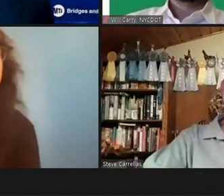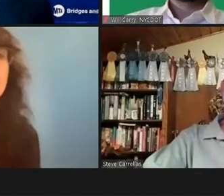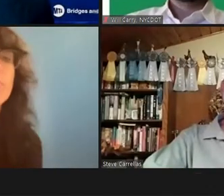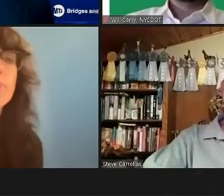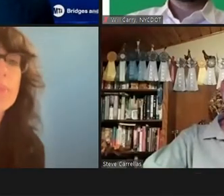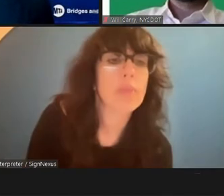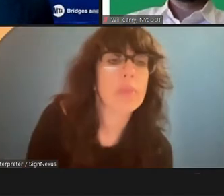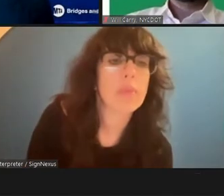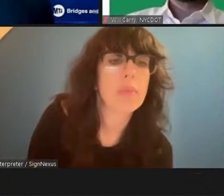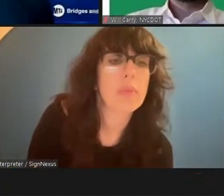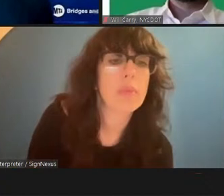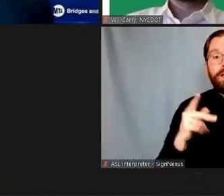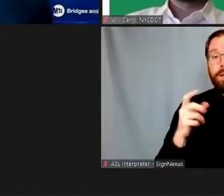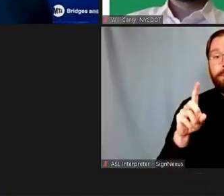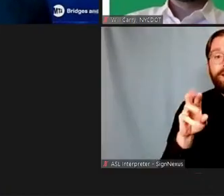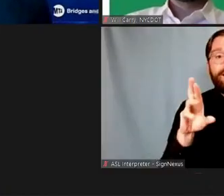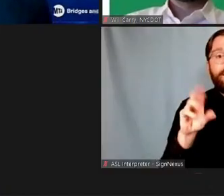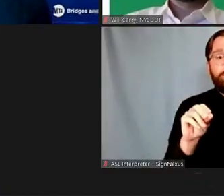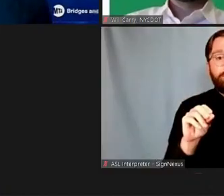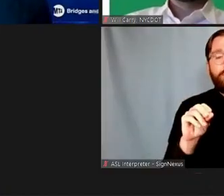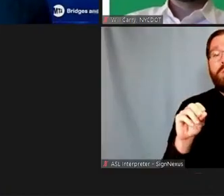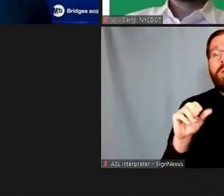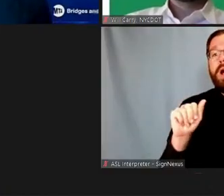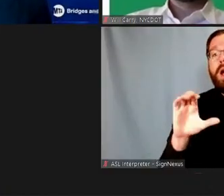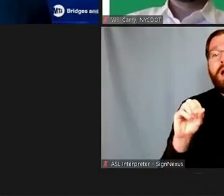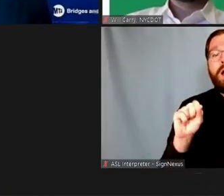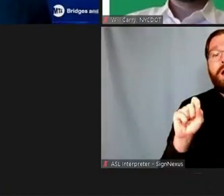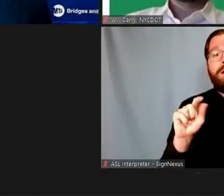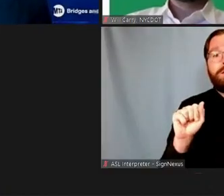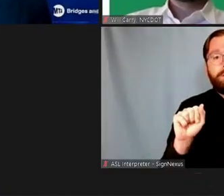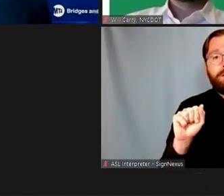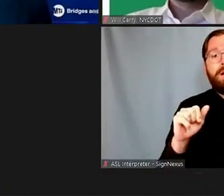acosta followed by sheldon sudden